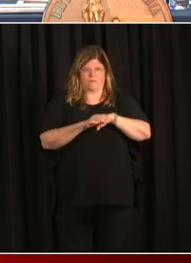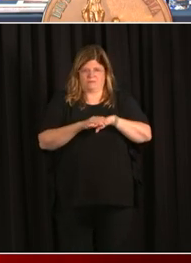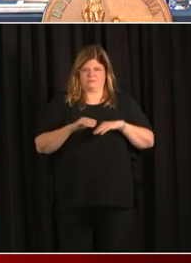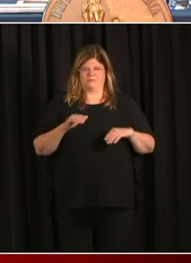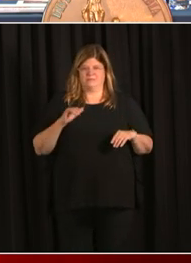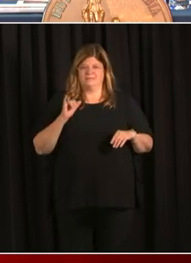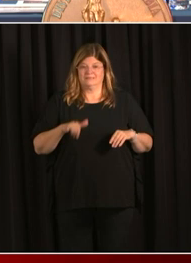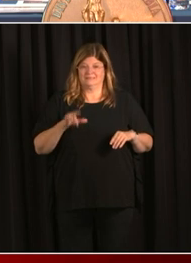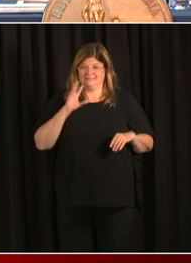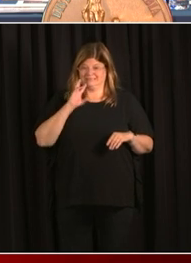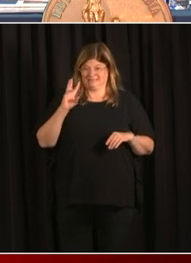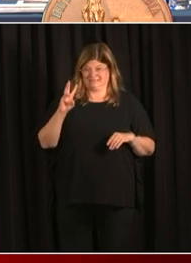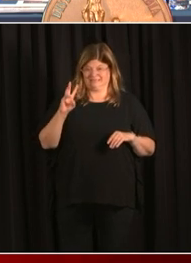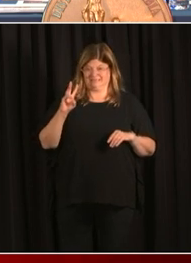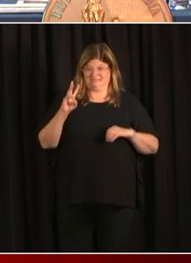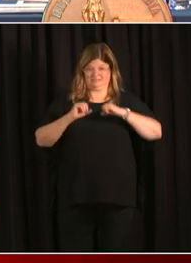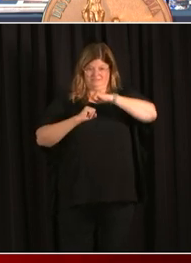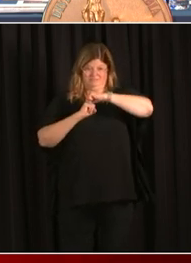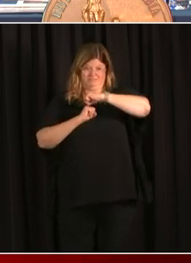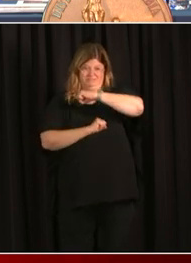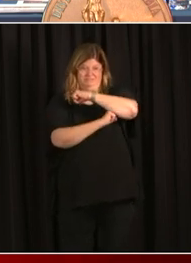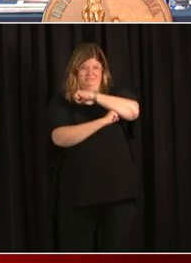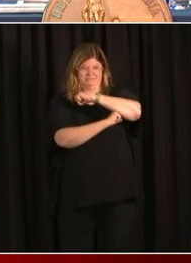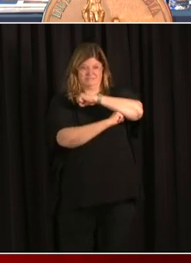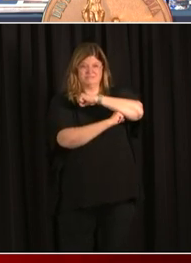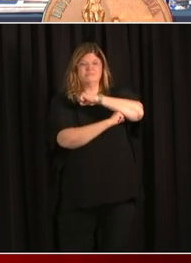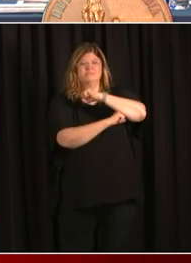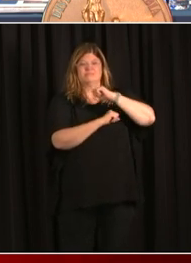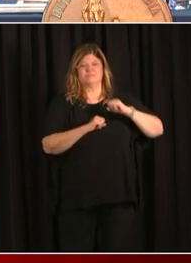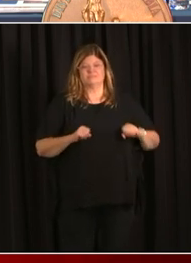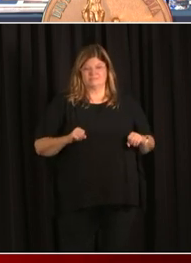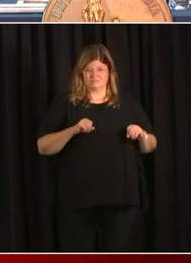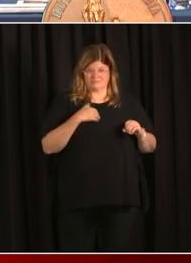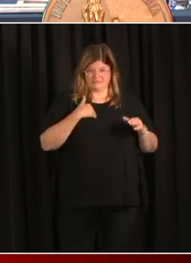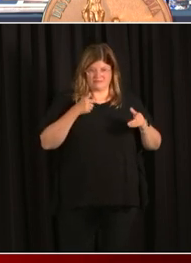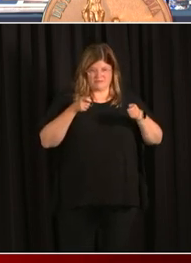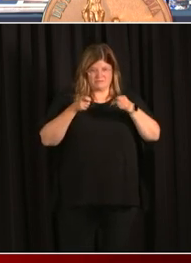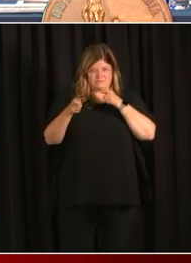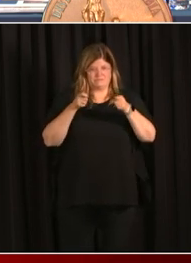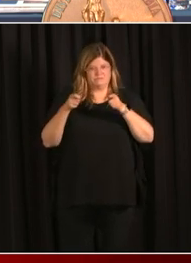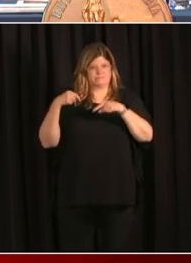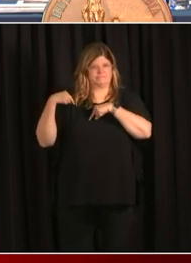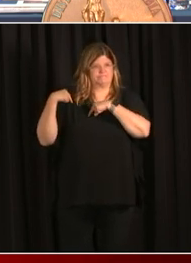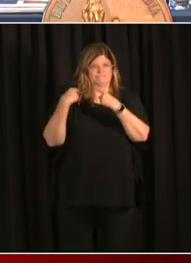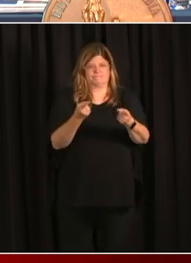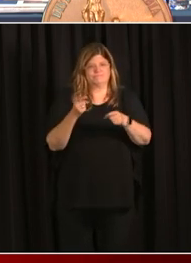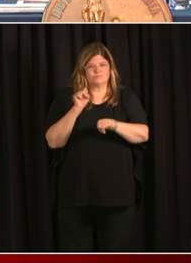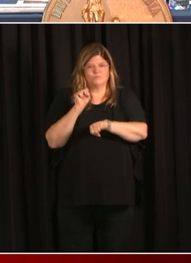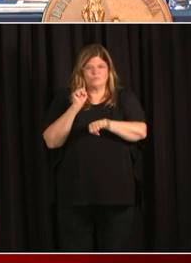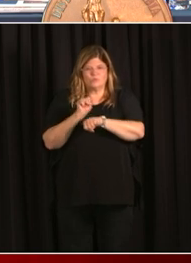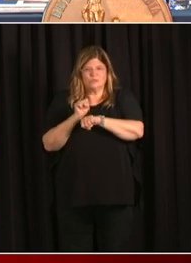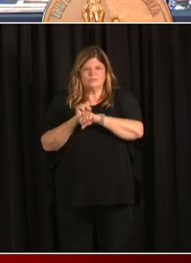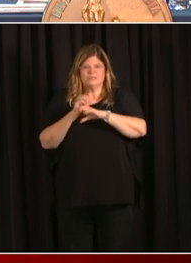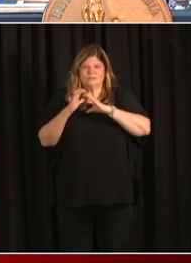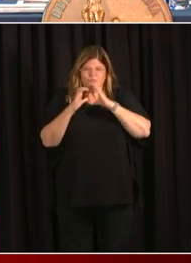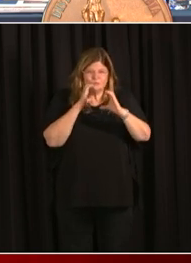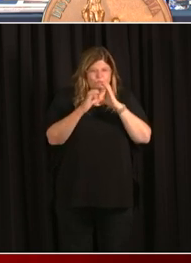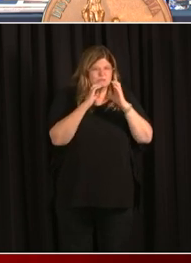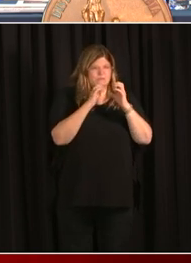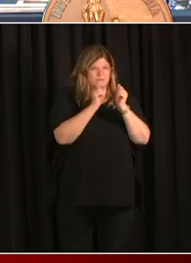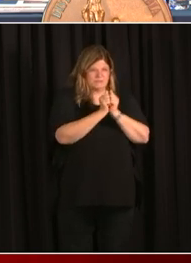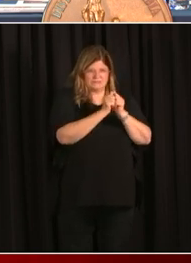6 pillars of the response that have managed our work, our communications with the